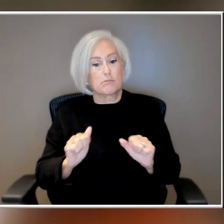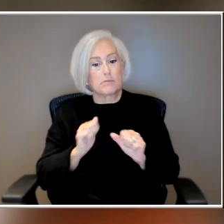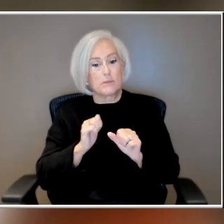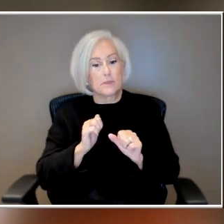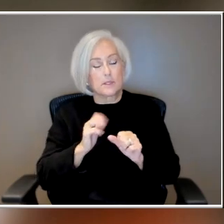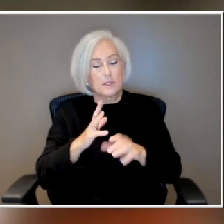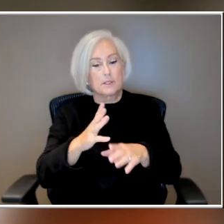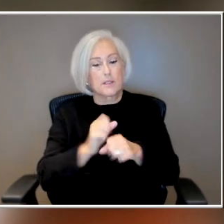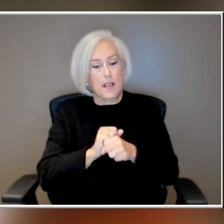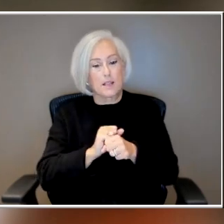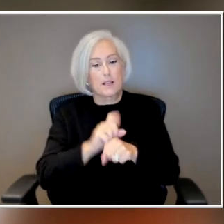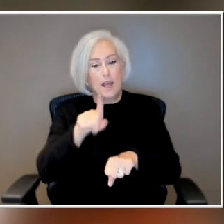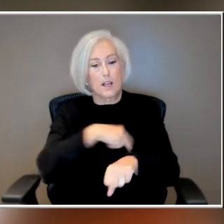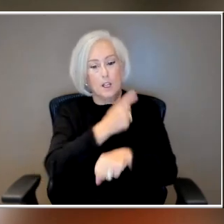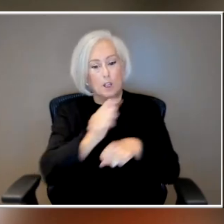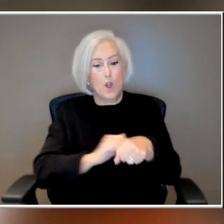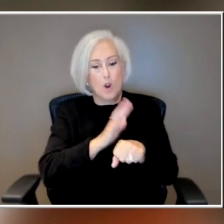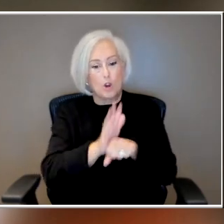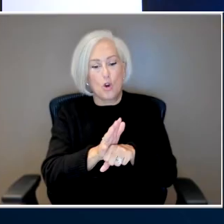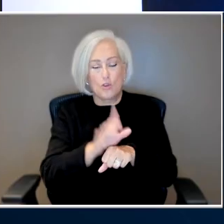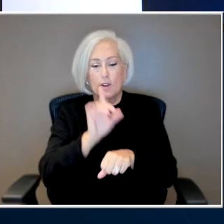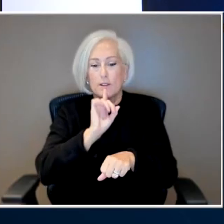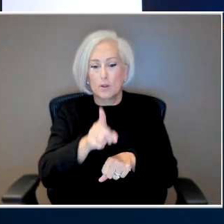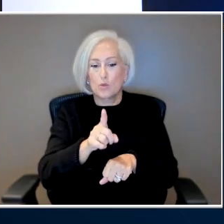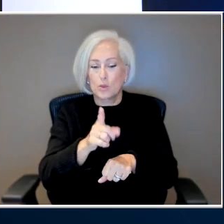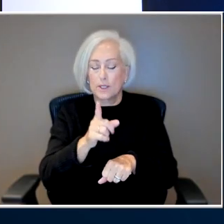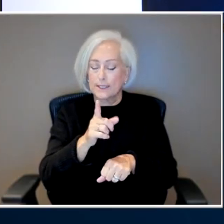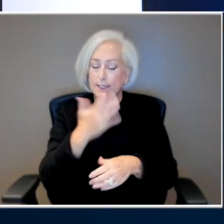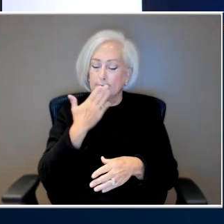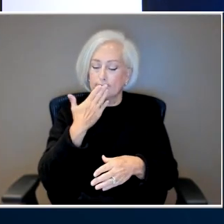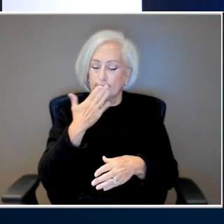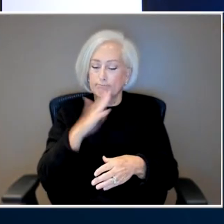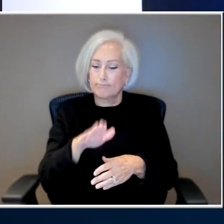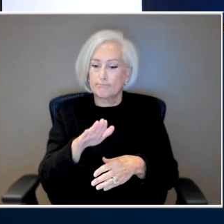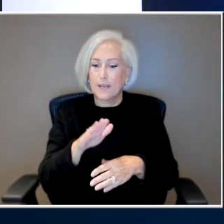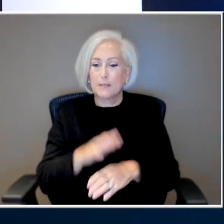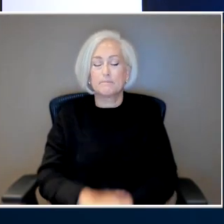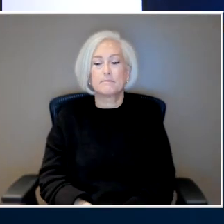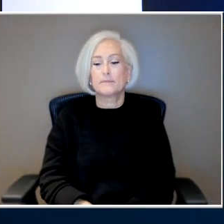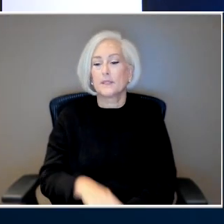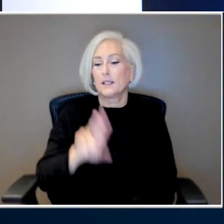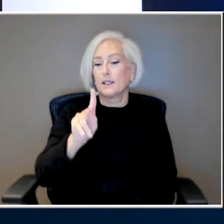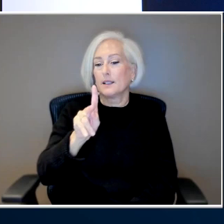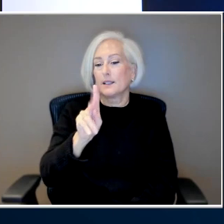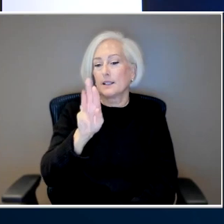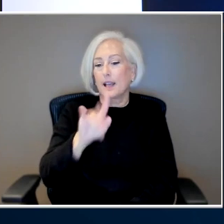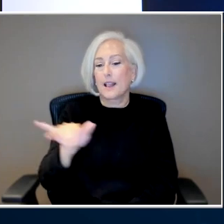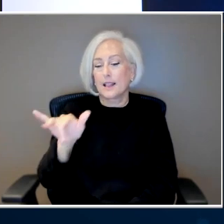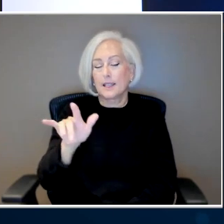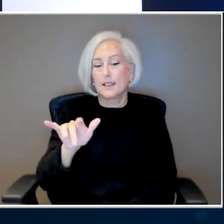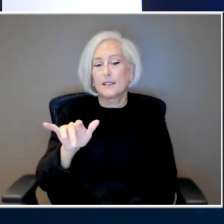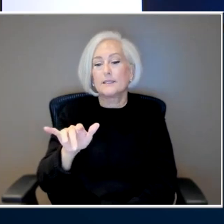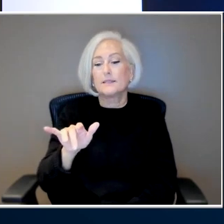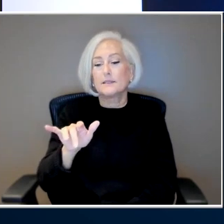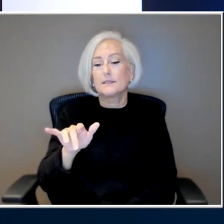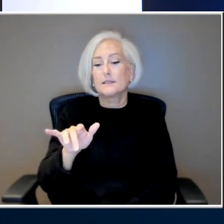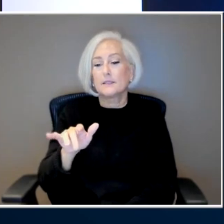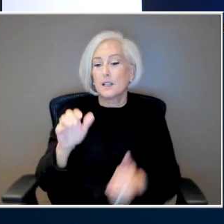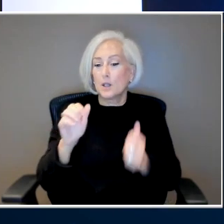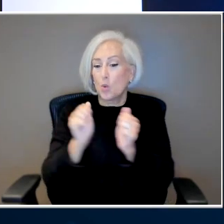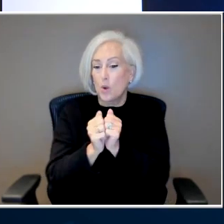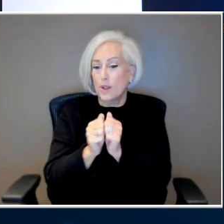truly bothersome. And Kelly, I would think that with the cancer